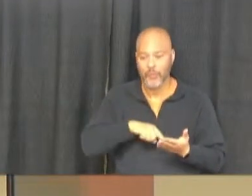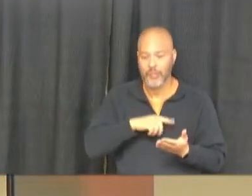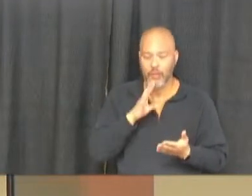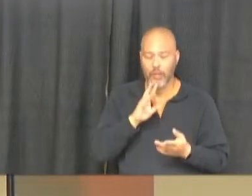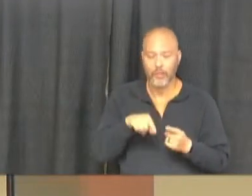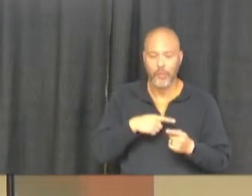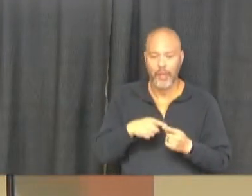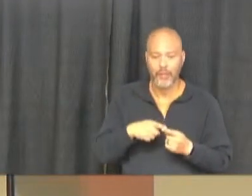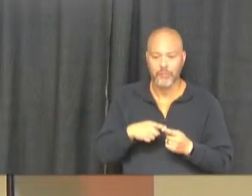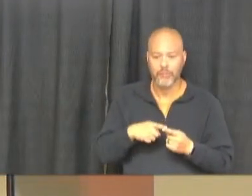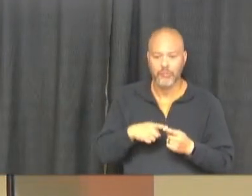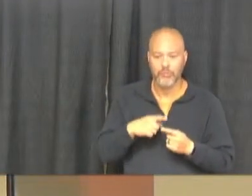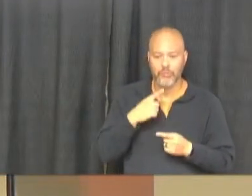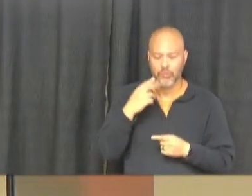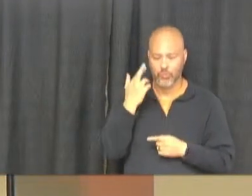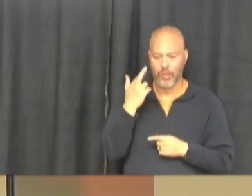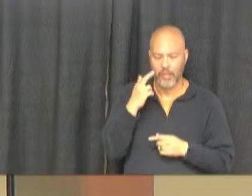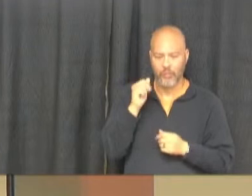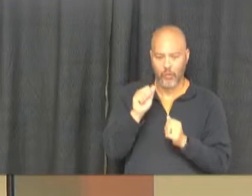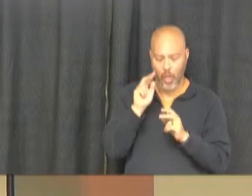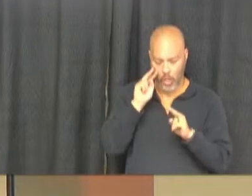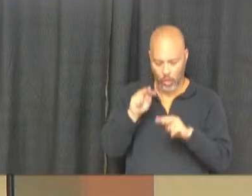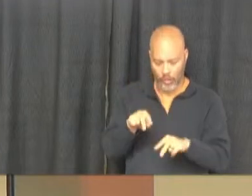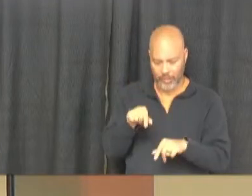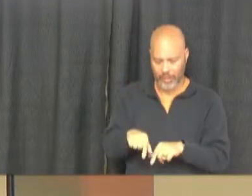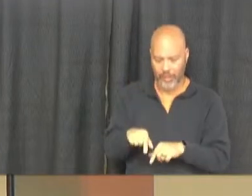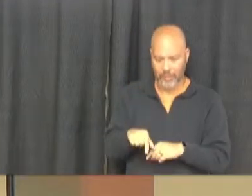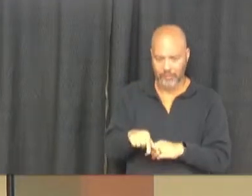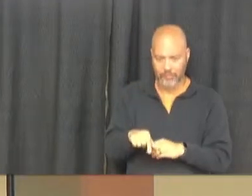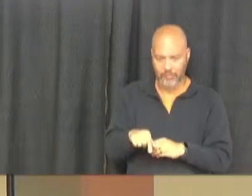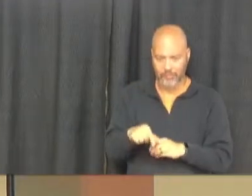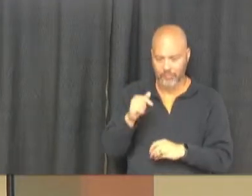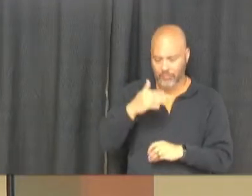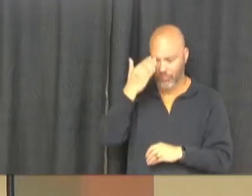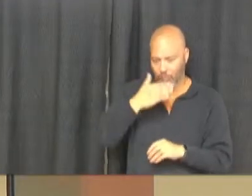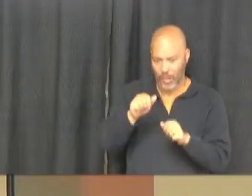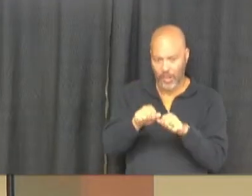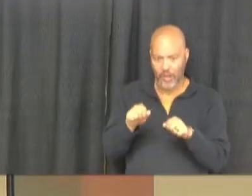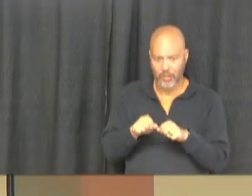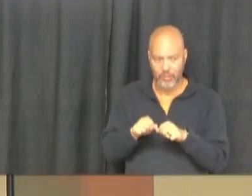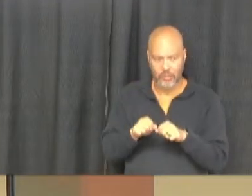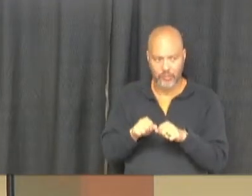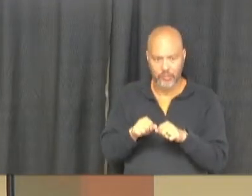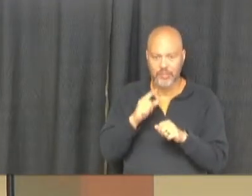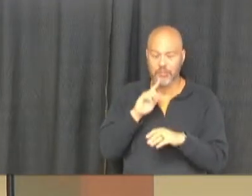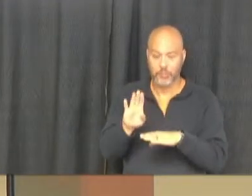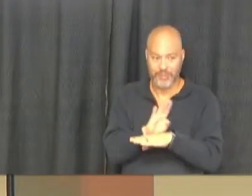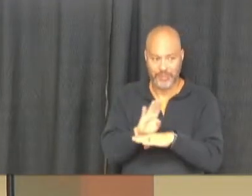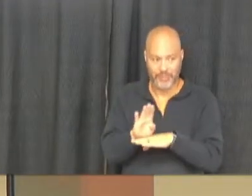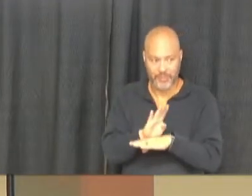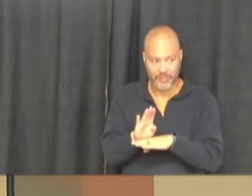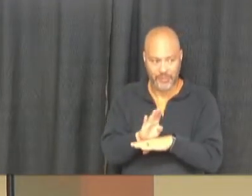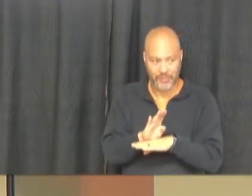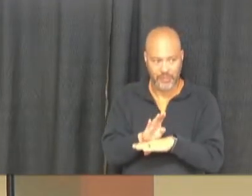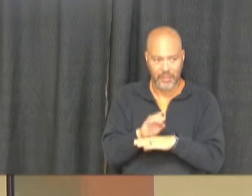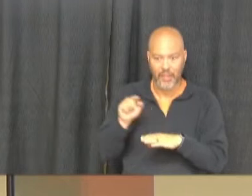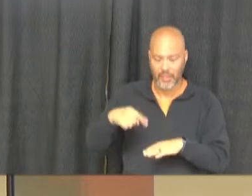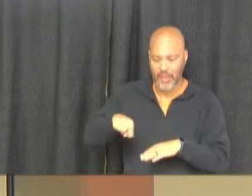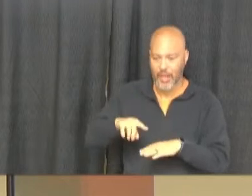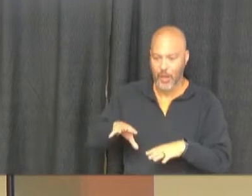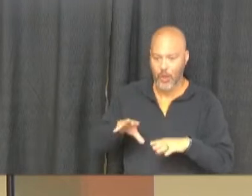was that the realization, especially looking at this, is that front area is commercial, and they own